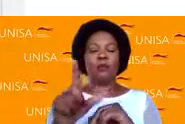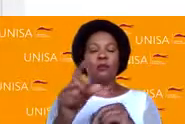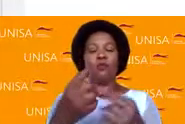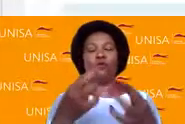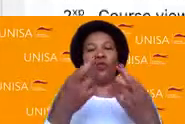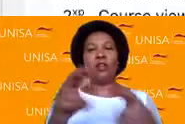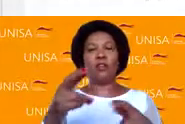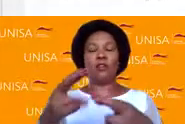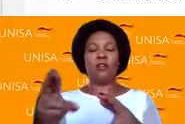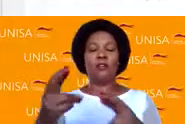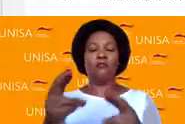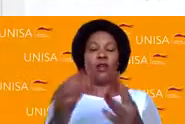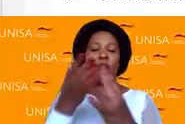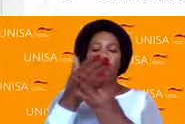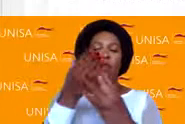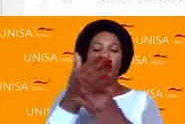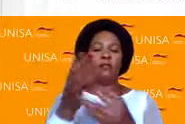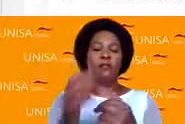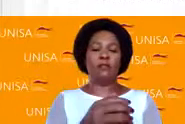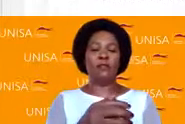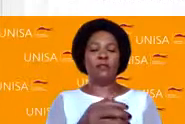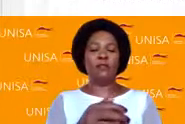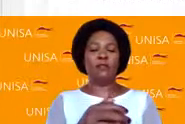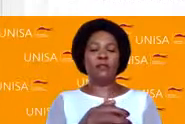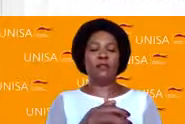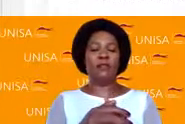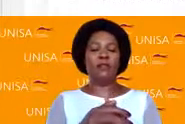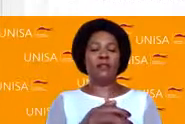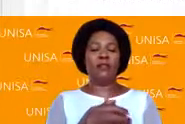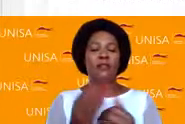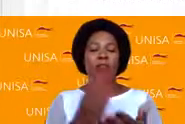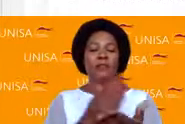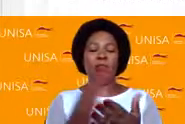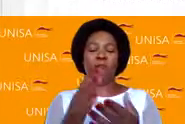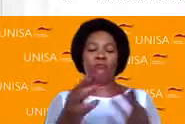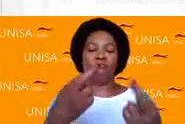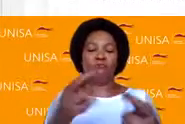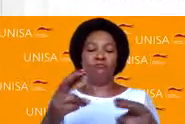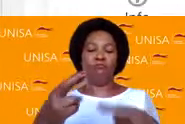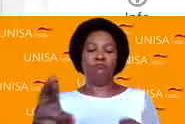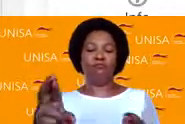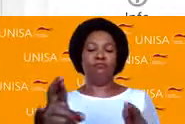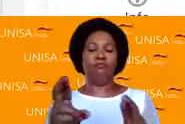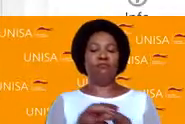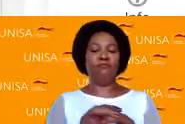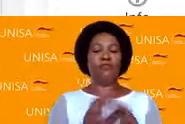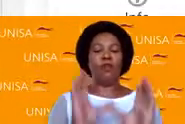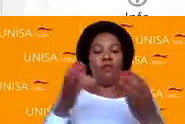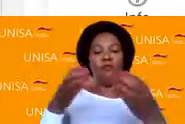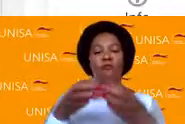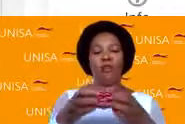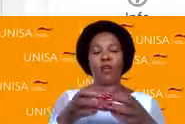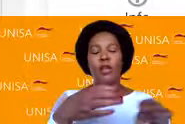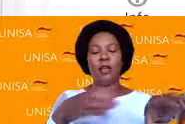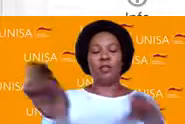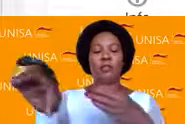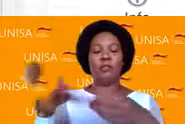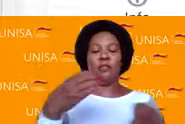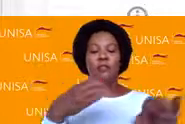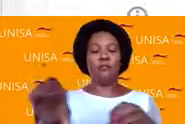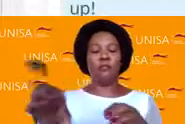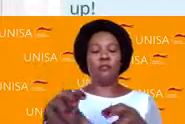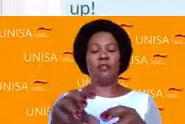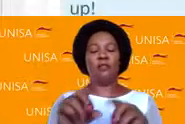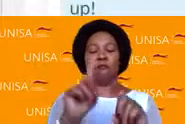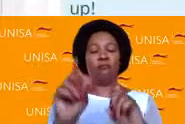that you need to access. So generally it will follow with some resources, followed by perhaps a forum activity, and then a quiz